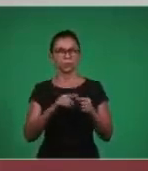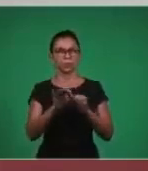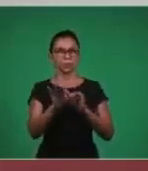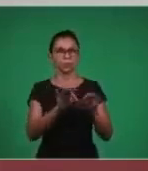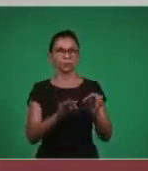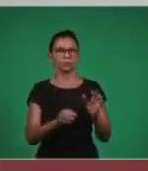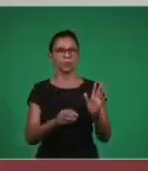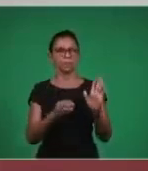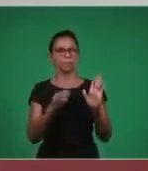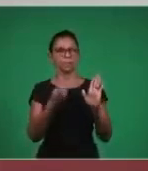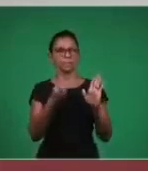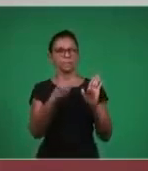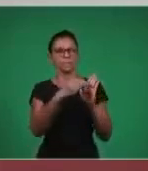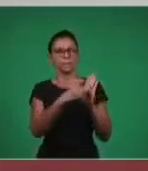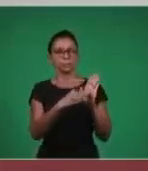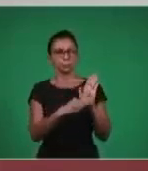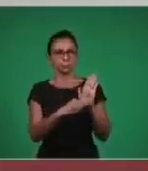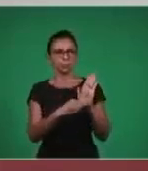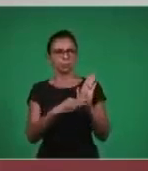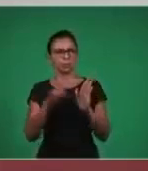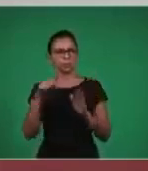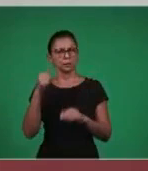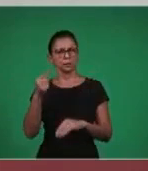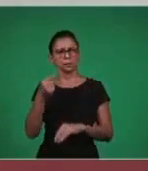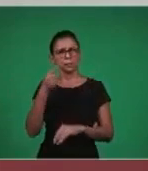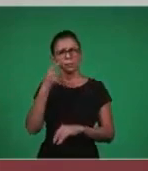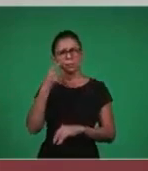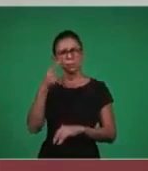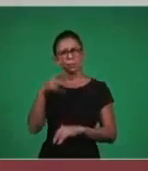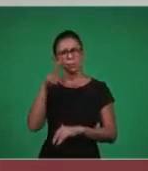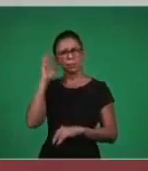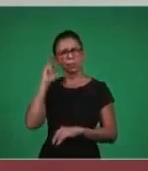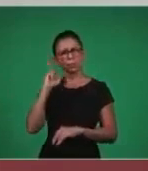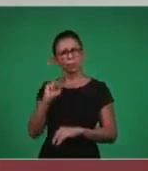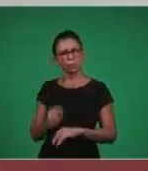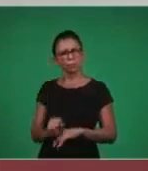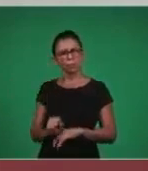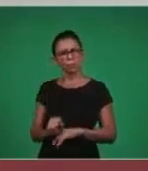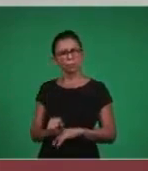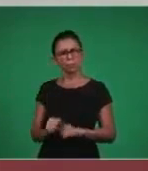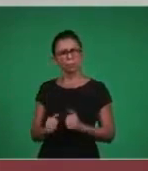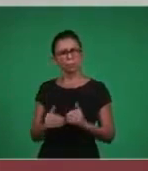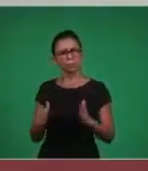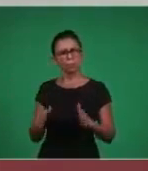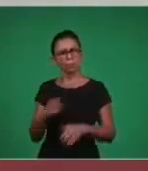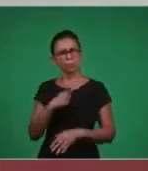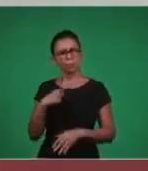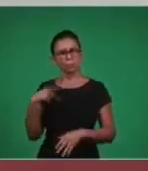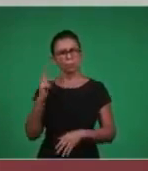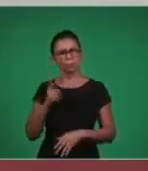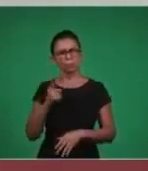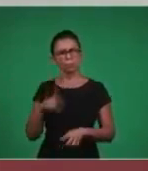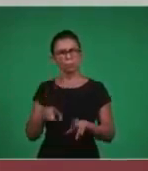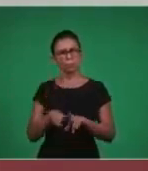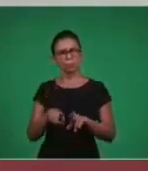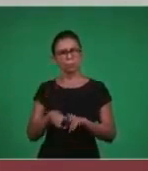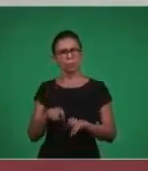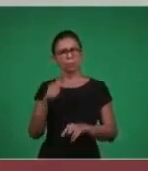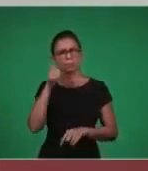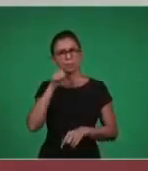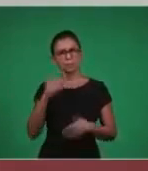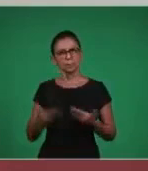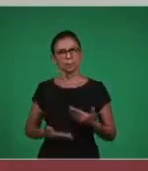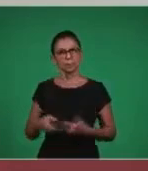method. But after hearing what was said in the beginning by Pastor Jaduchi and afterward by